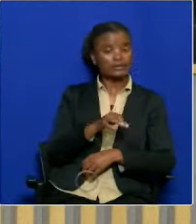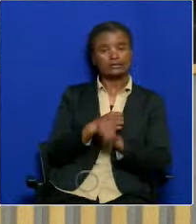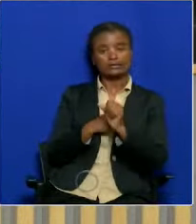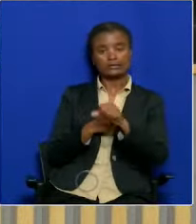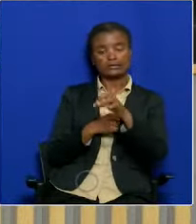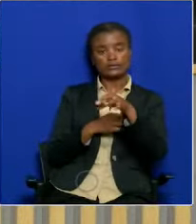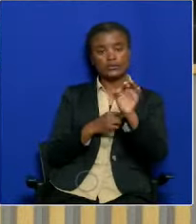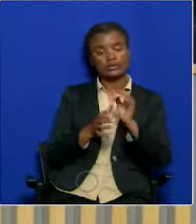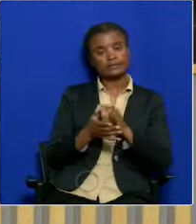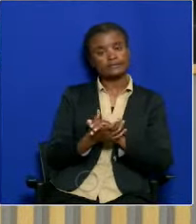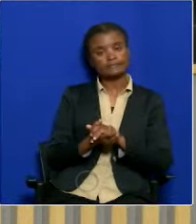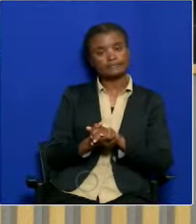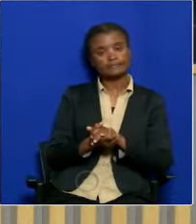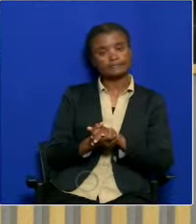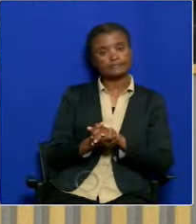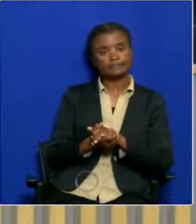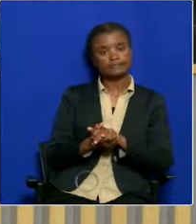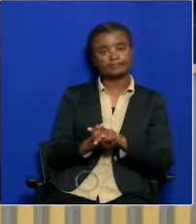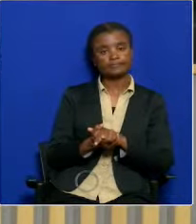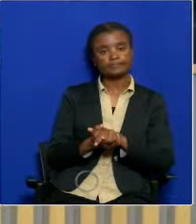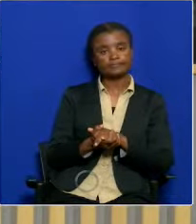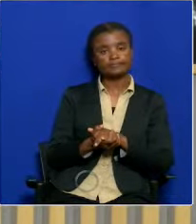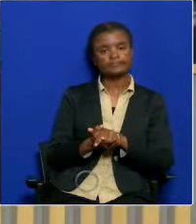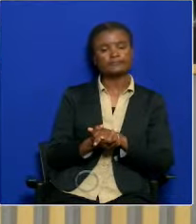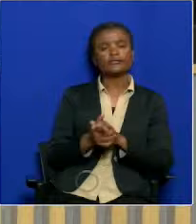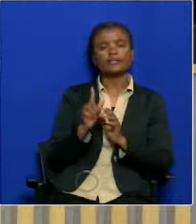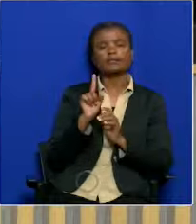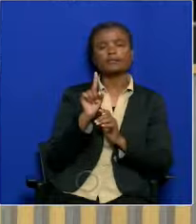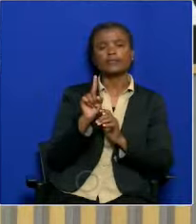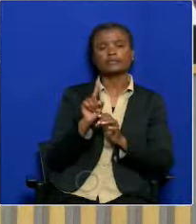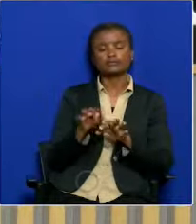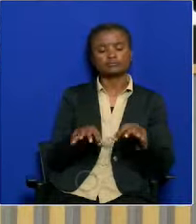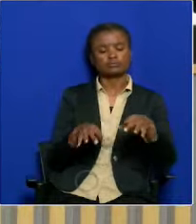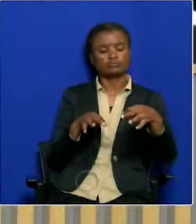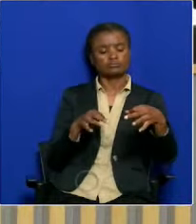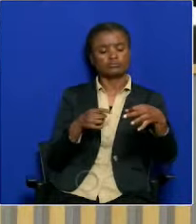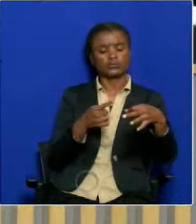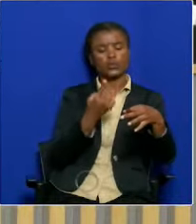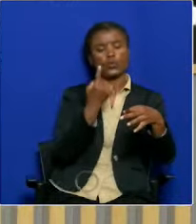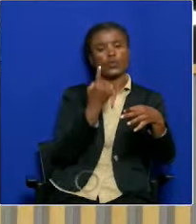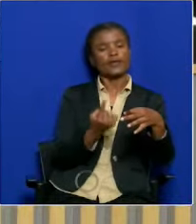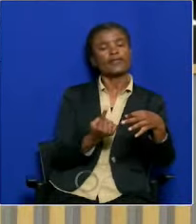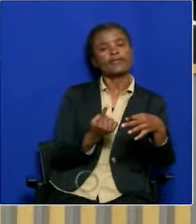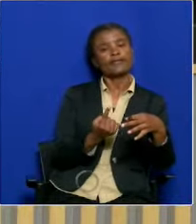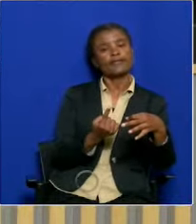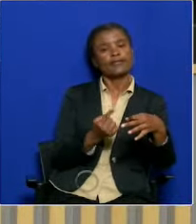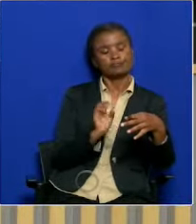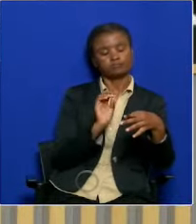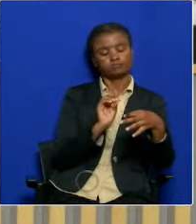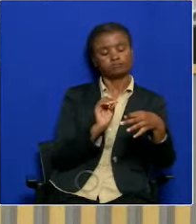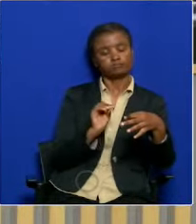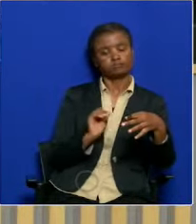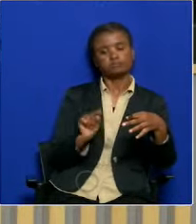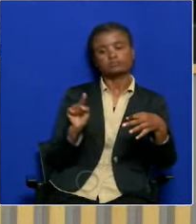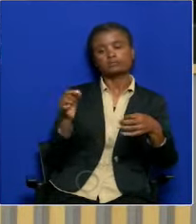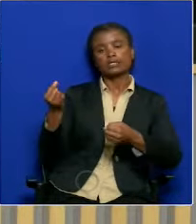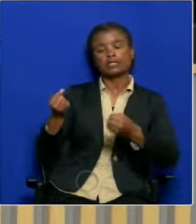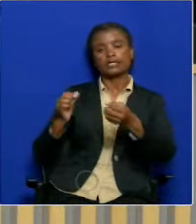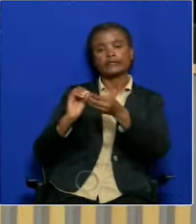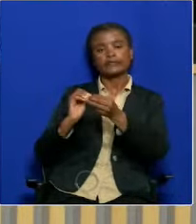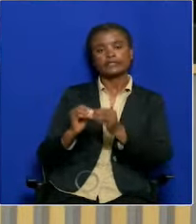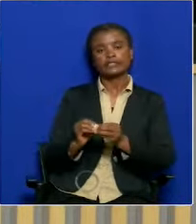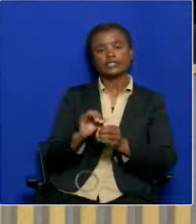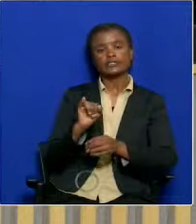There was only one quotation, and that is the JBI code at page